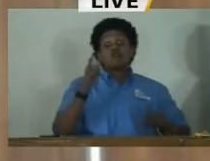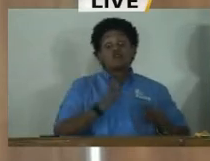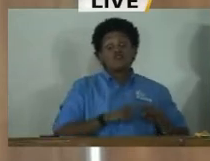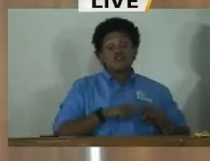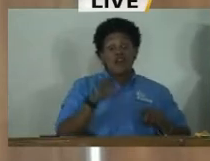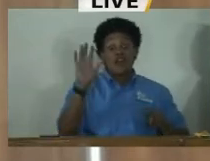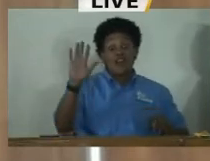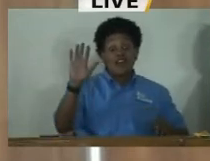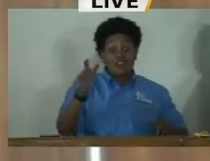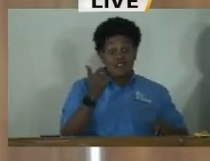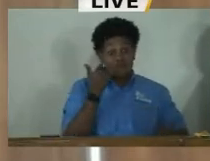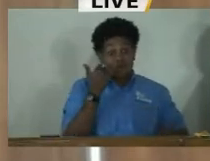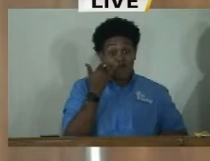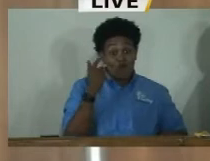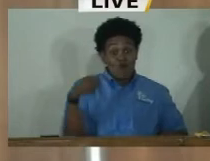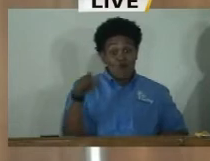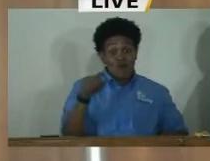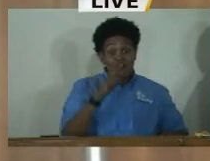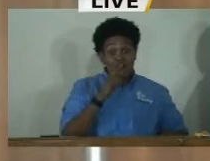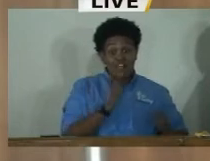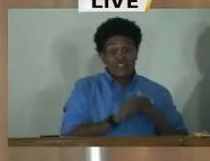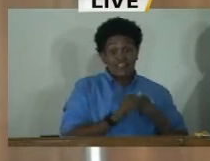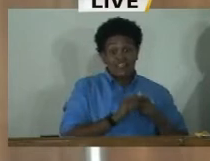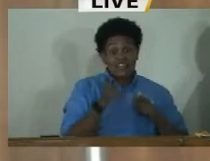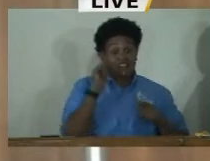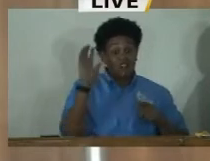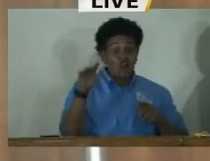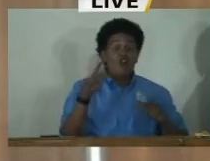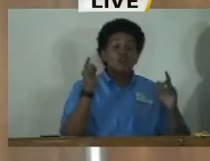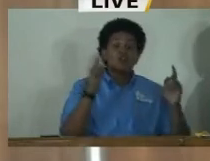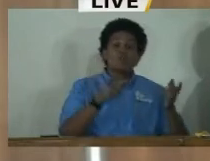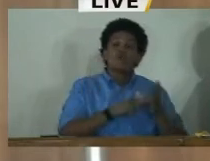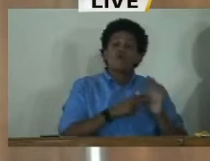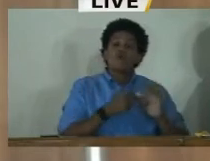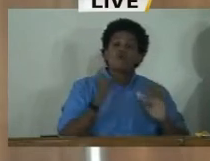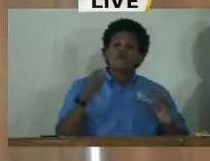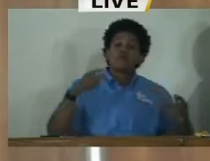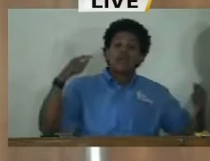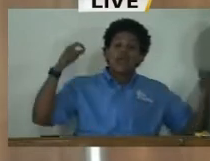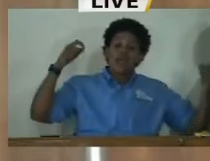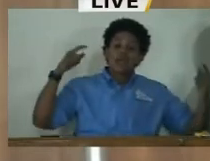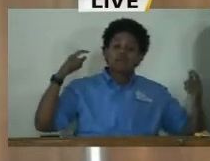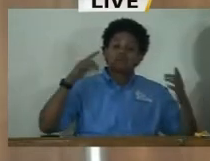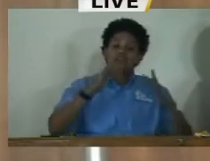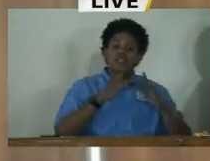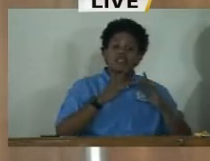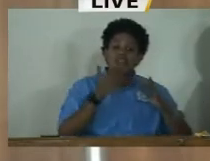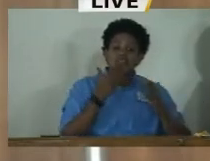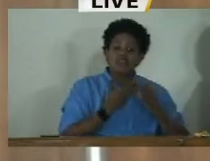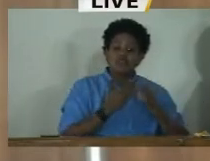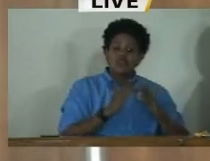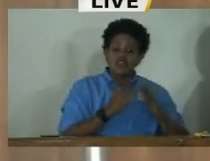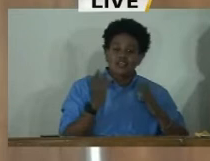their purposes. So we need a high-speed internet and a good broadband service. I don't even want to look at you, Prime Minister.